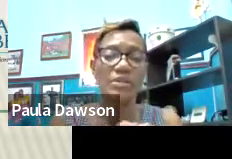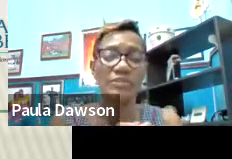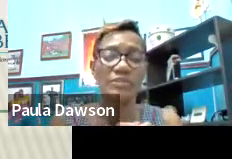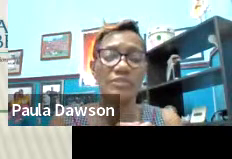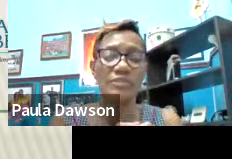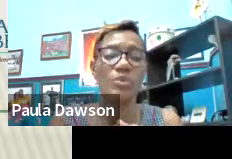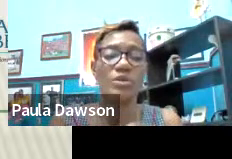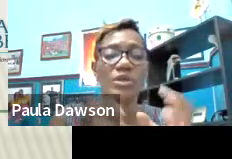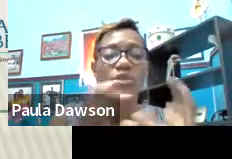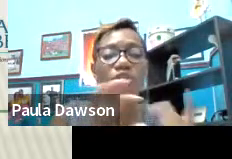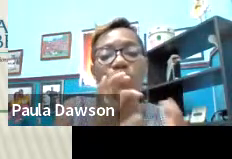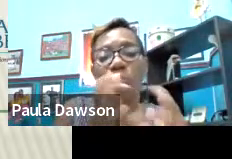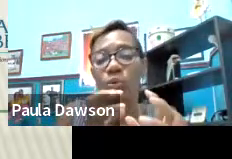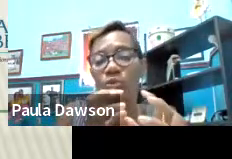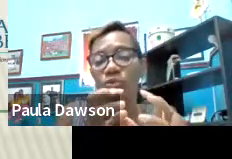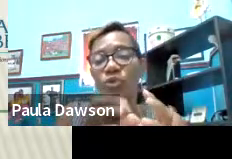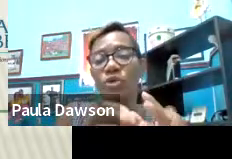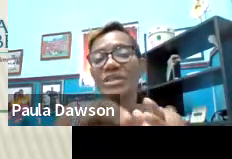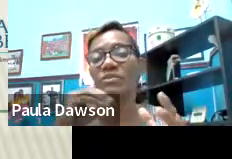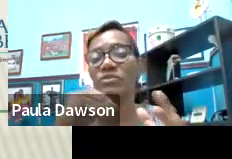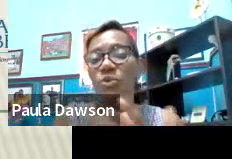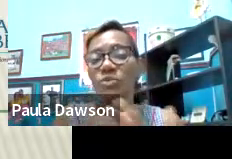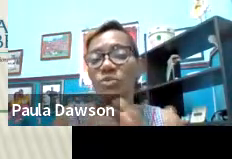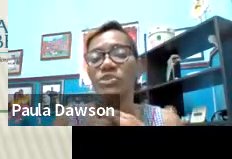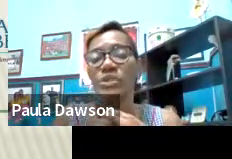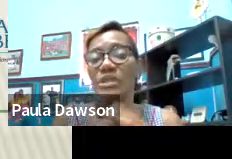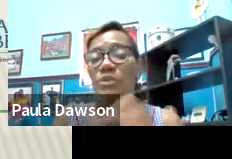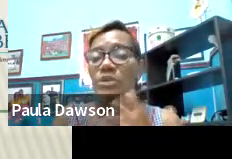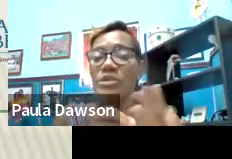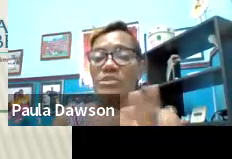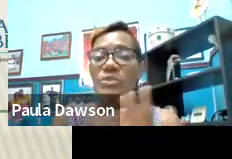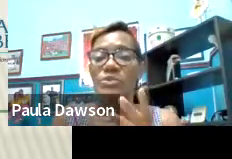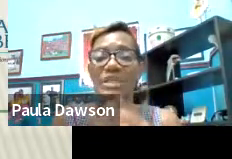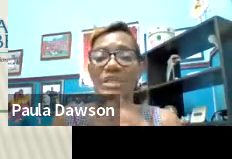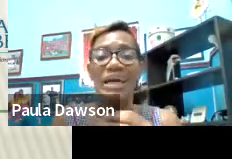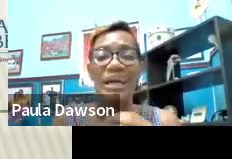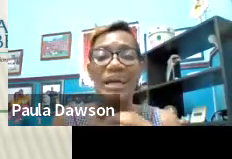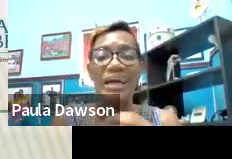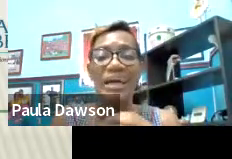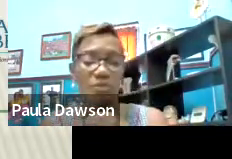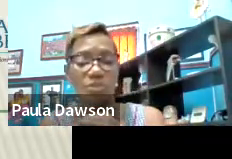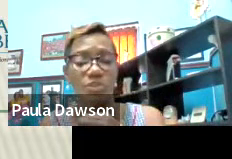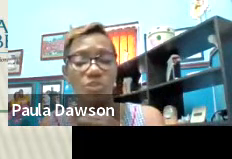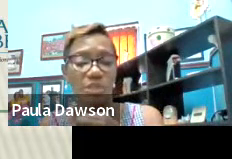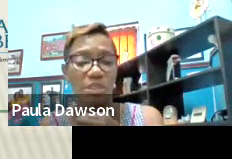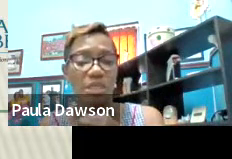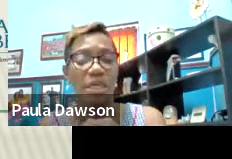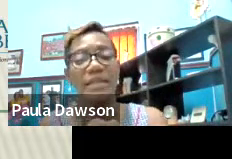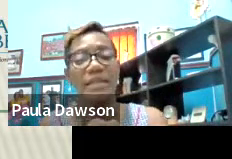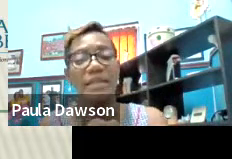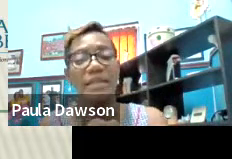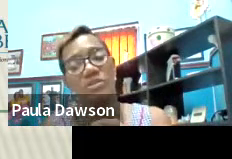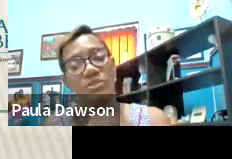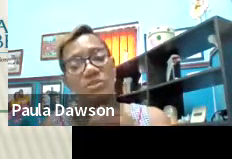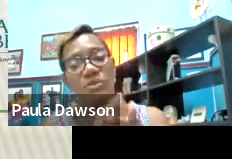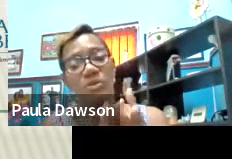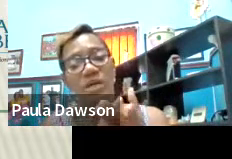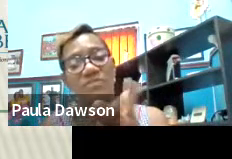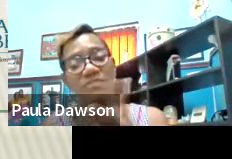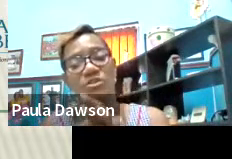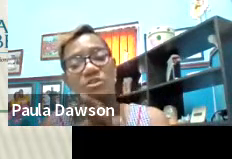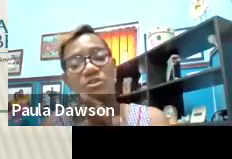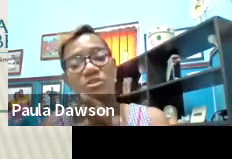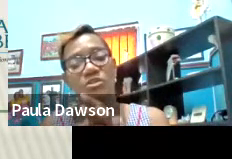heterotopic ossification, where there's bone formed around the joint, and we're not supposed to have bone around the joint. And it can